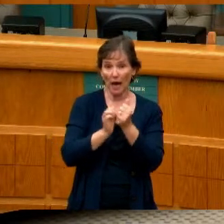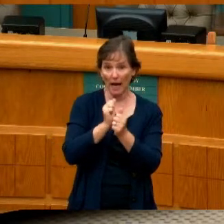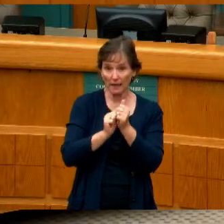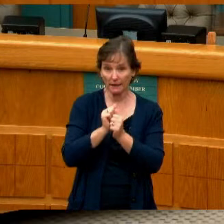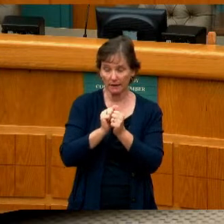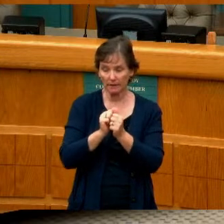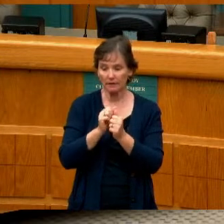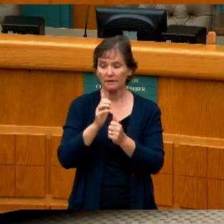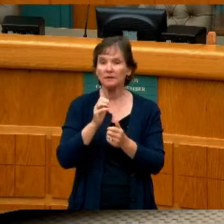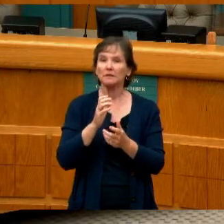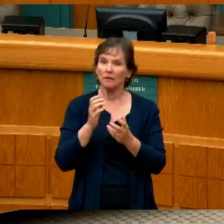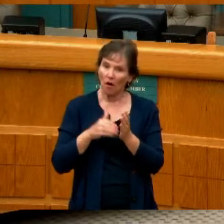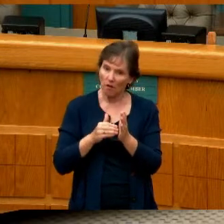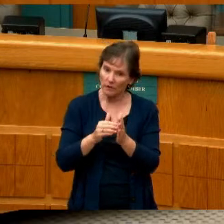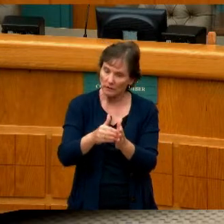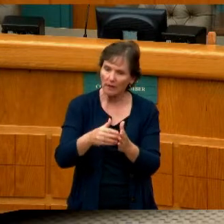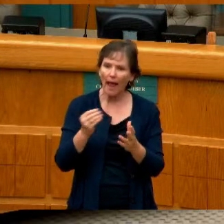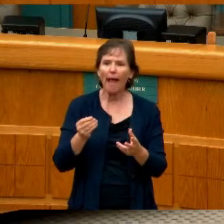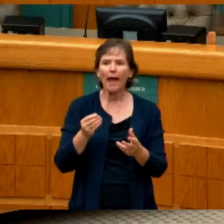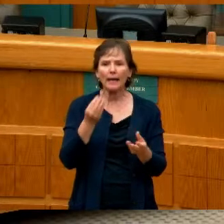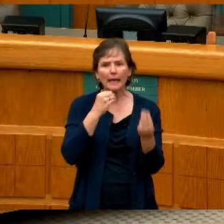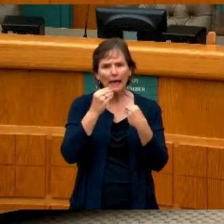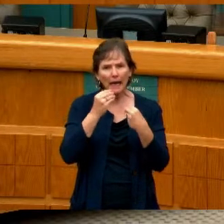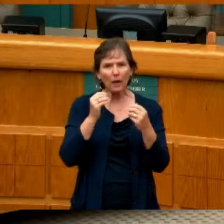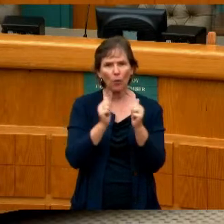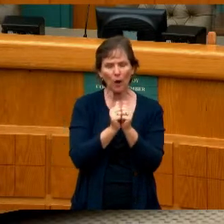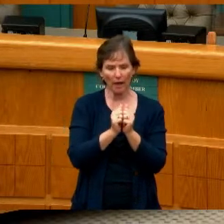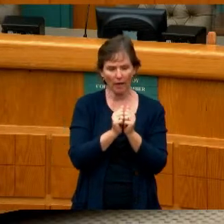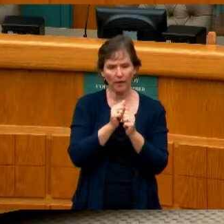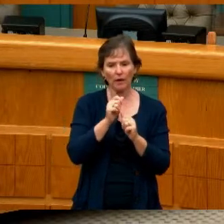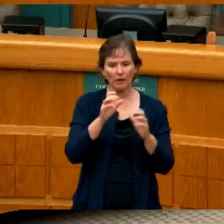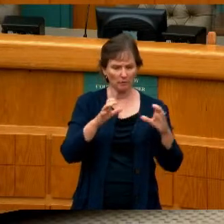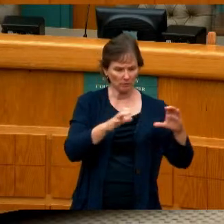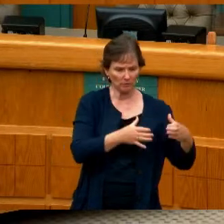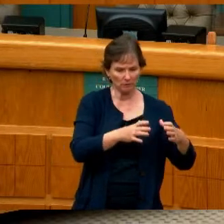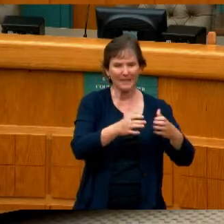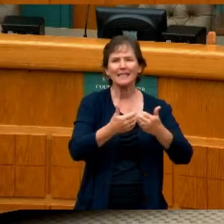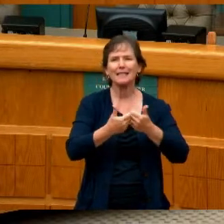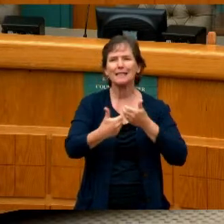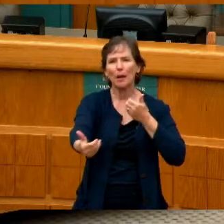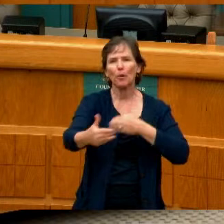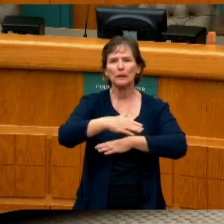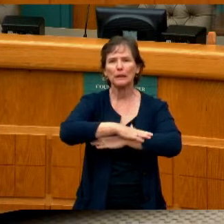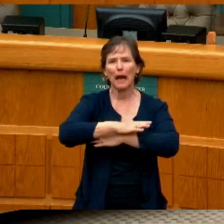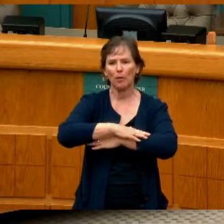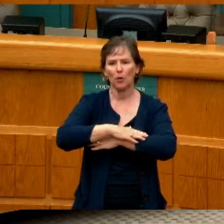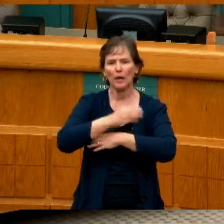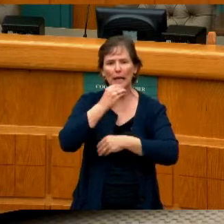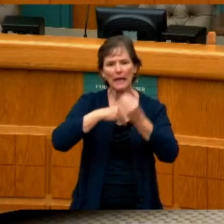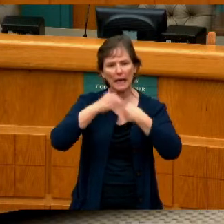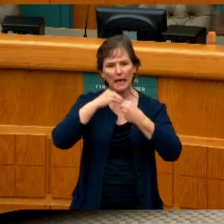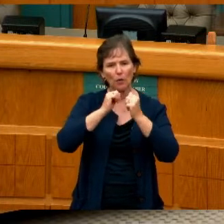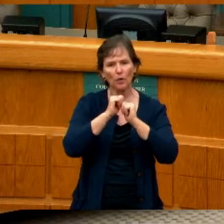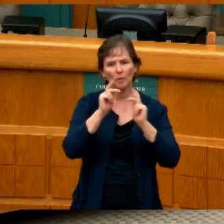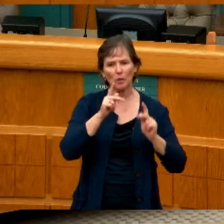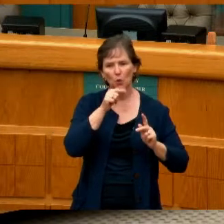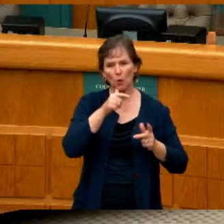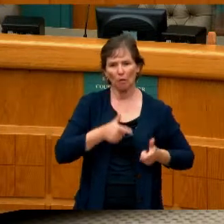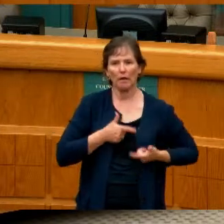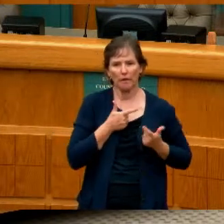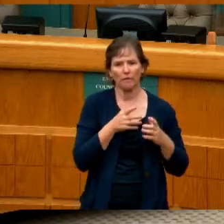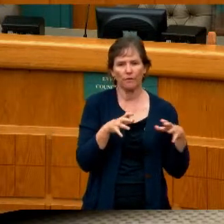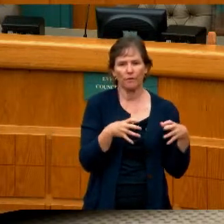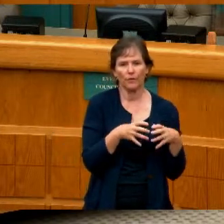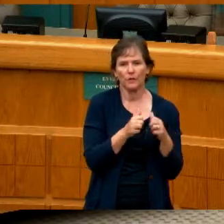their hands often, practices social distance, and eats at separate tables with people from their own